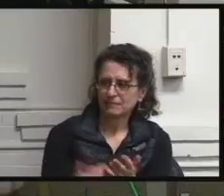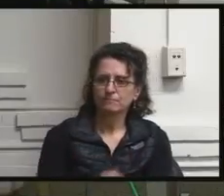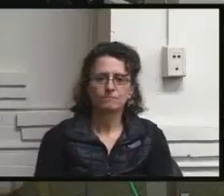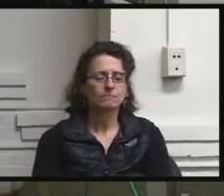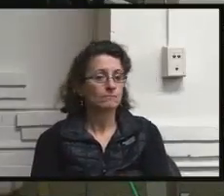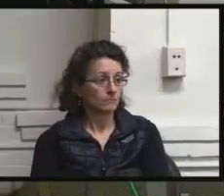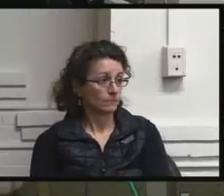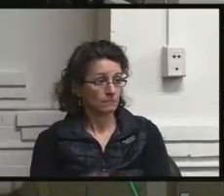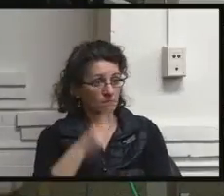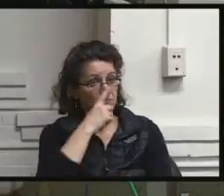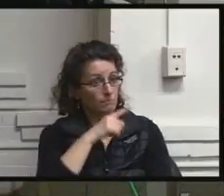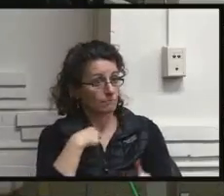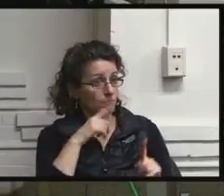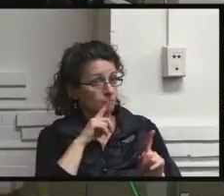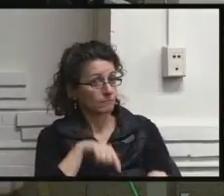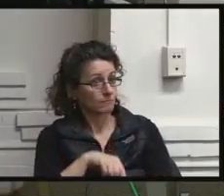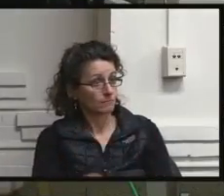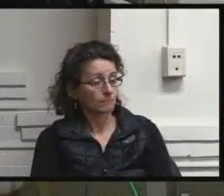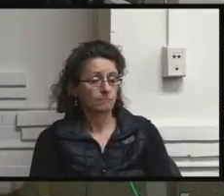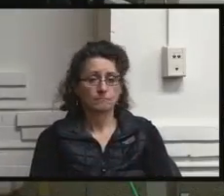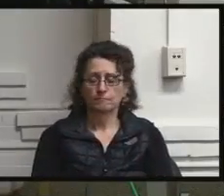may I respond to that comment?